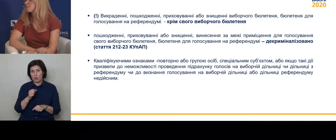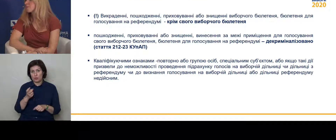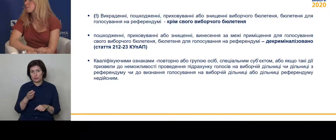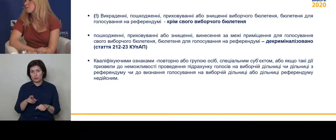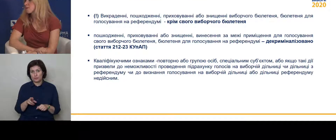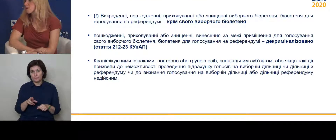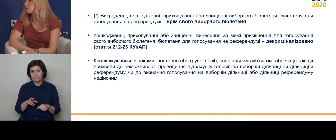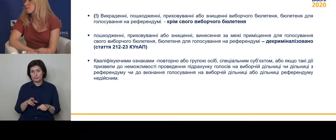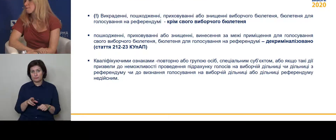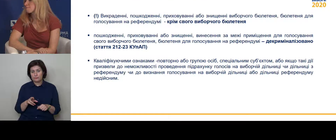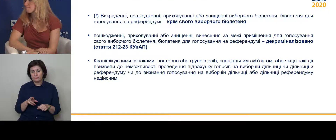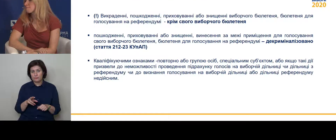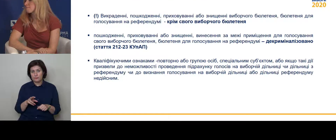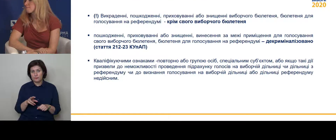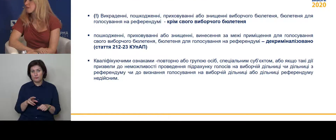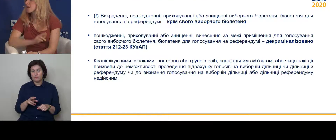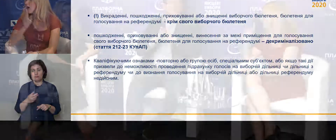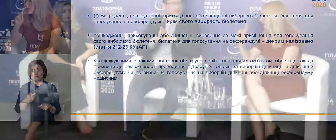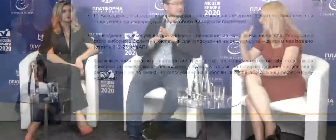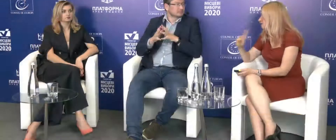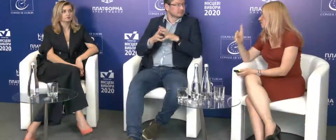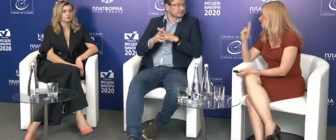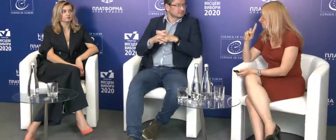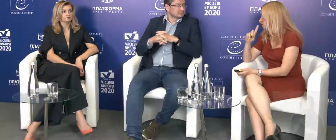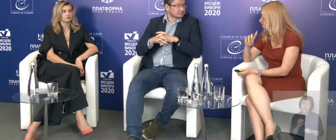administrative offense.